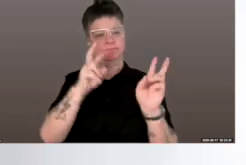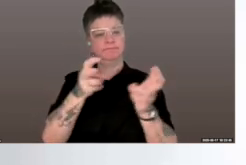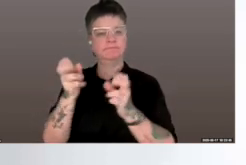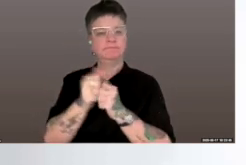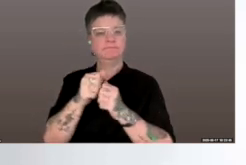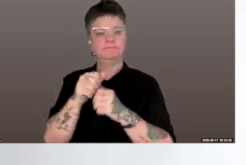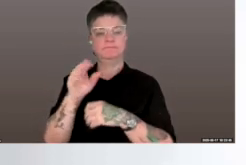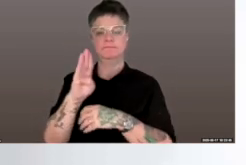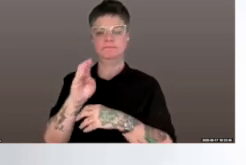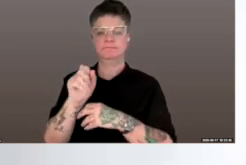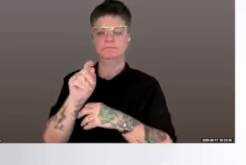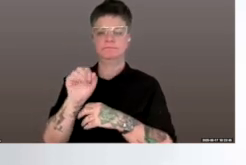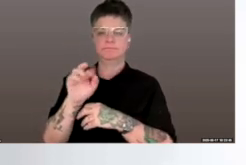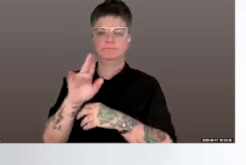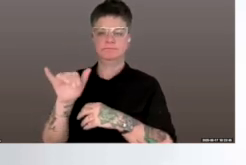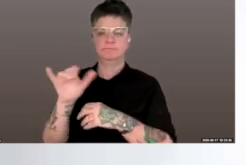repairs.